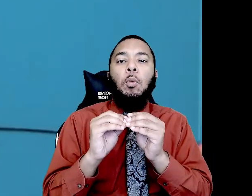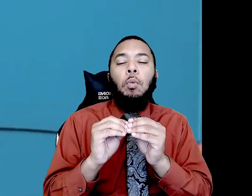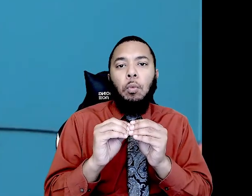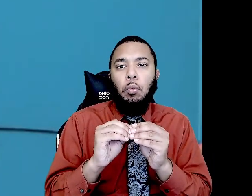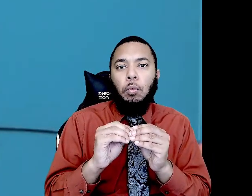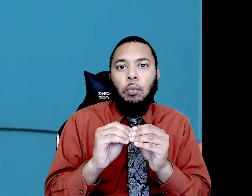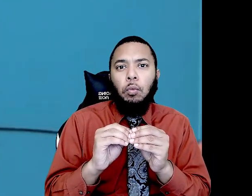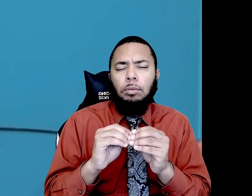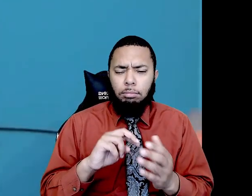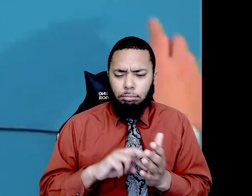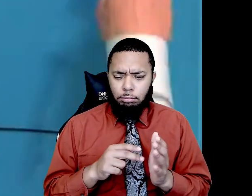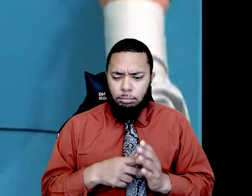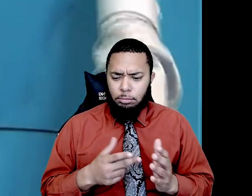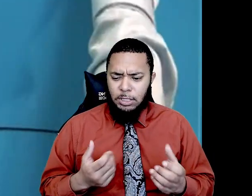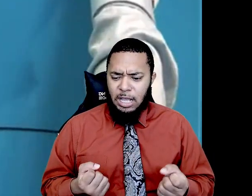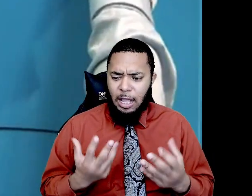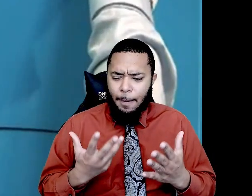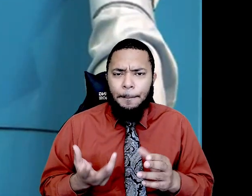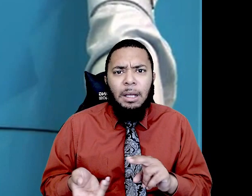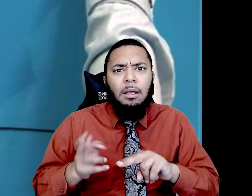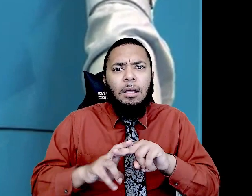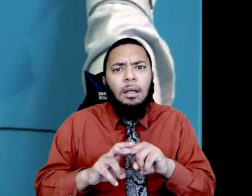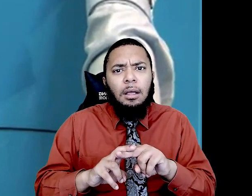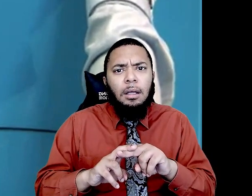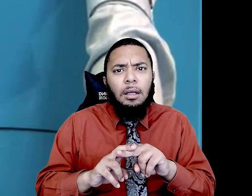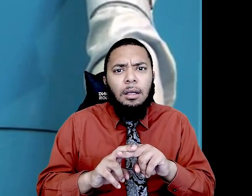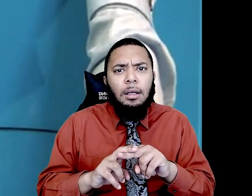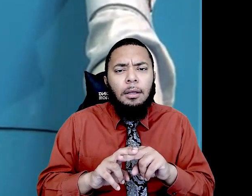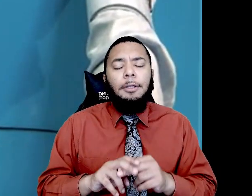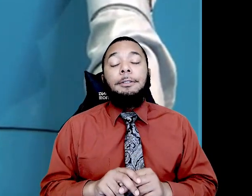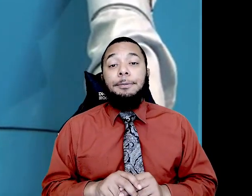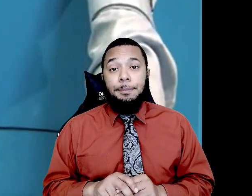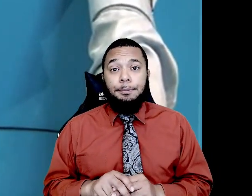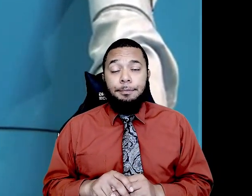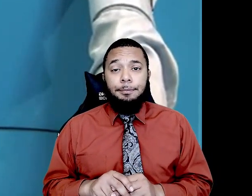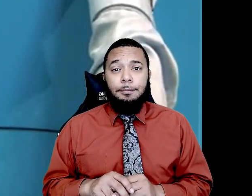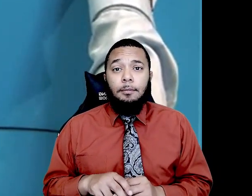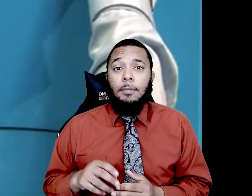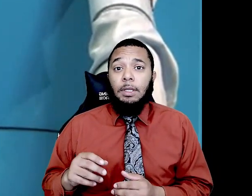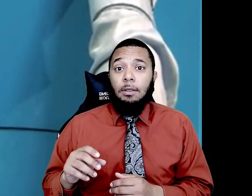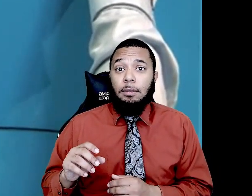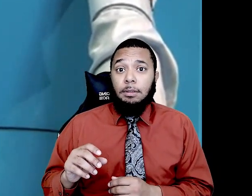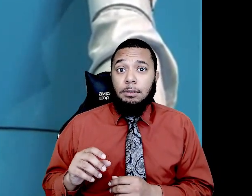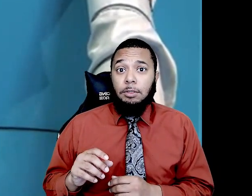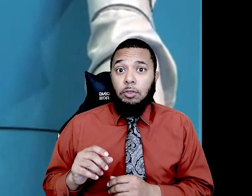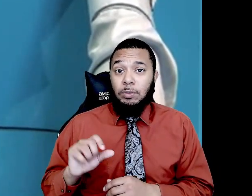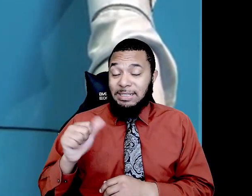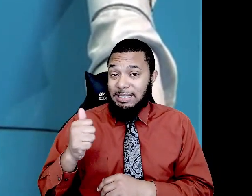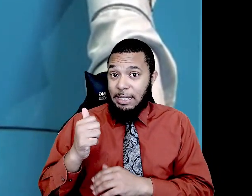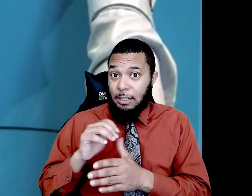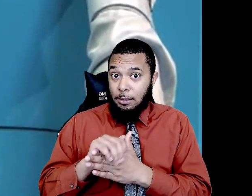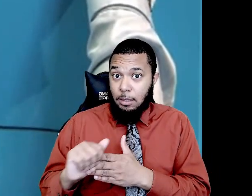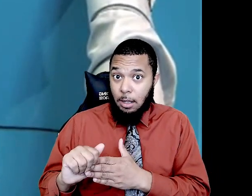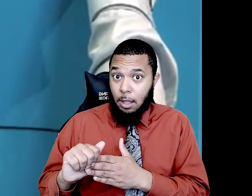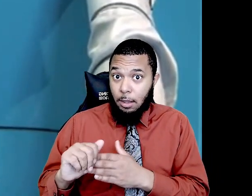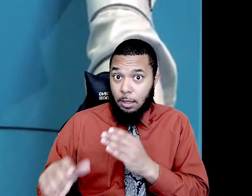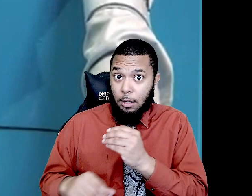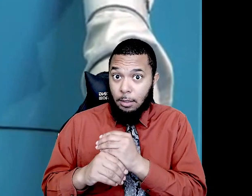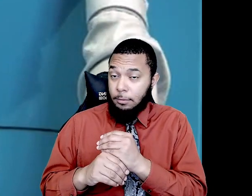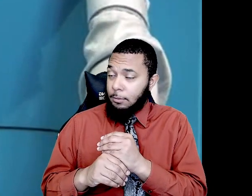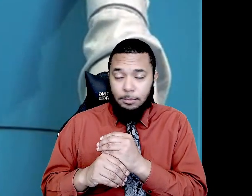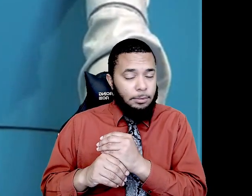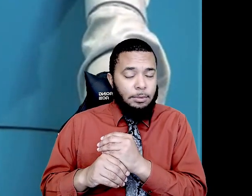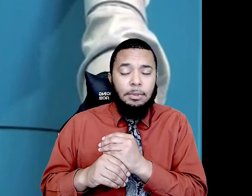mean? Well, instead of only getting $10 of extra money in year one, you're going to get